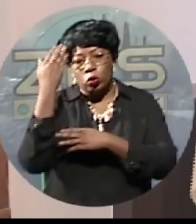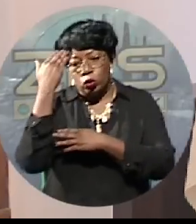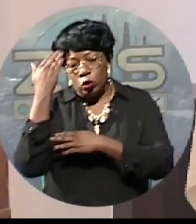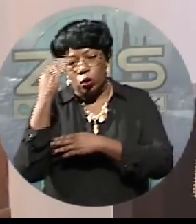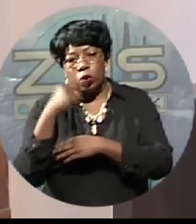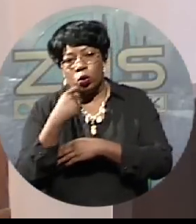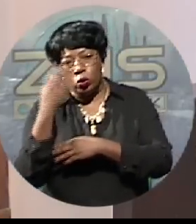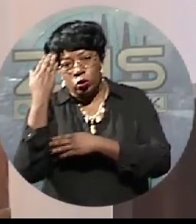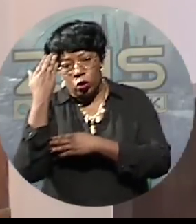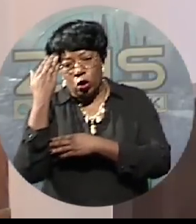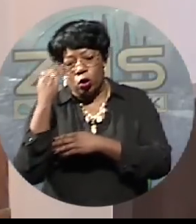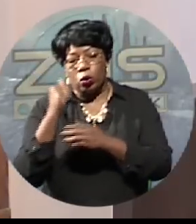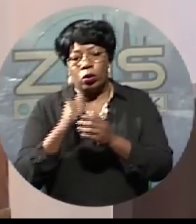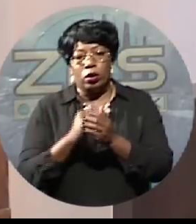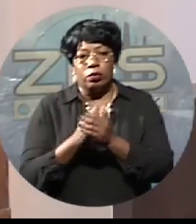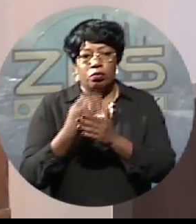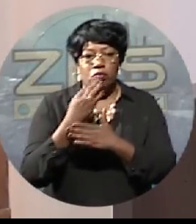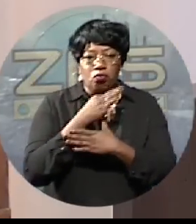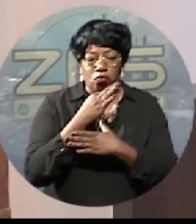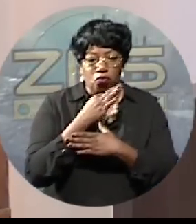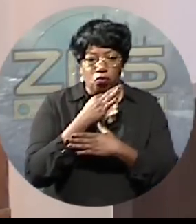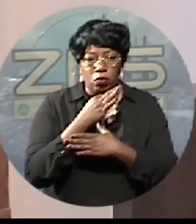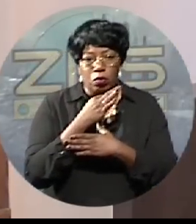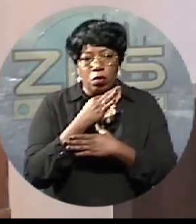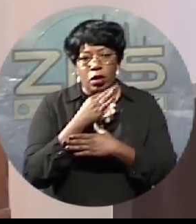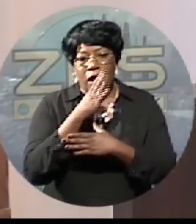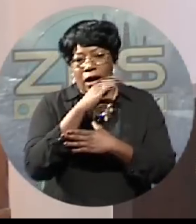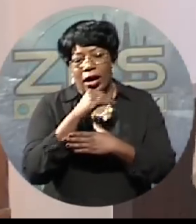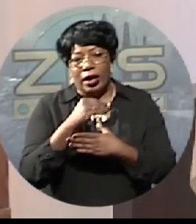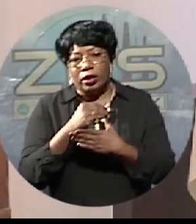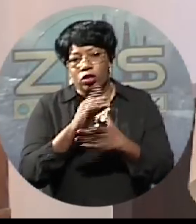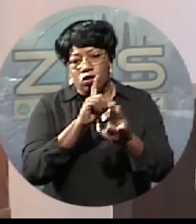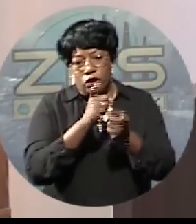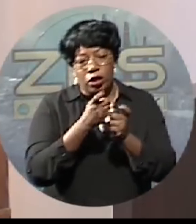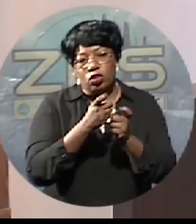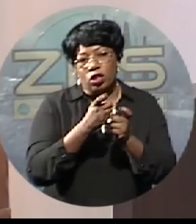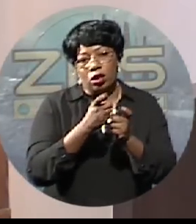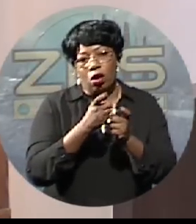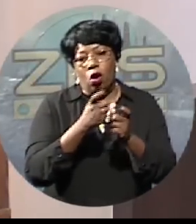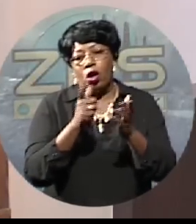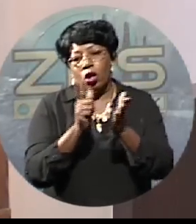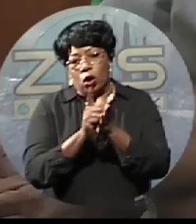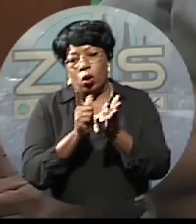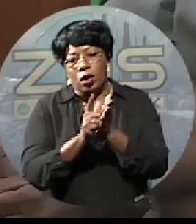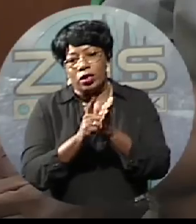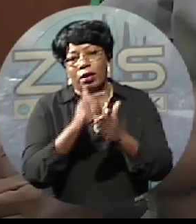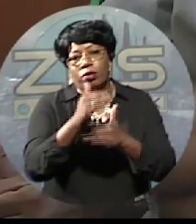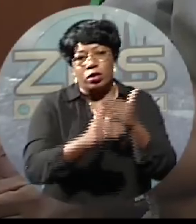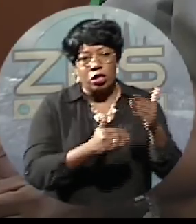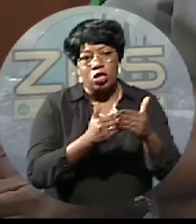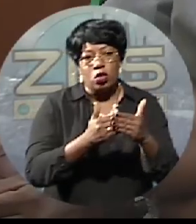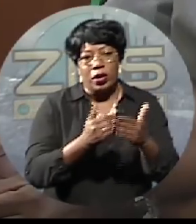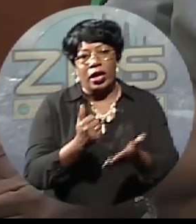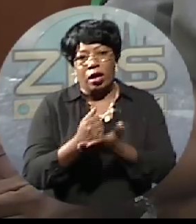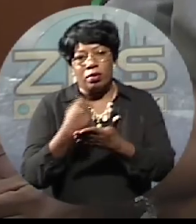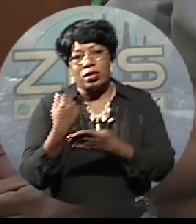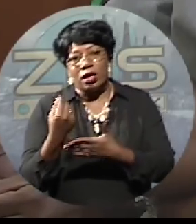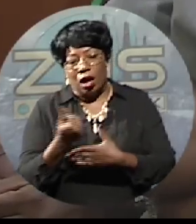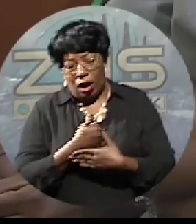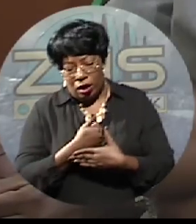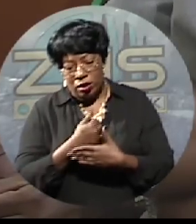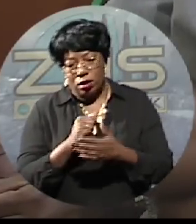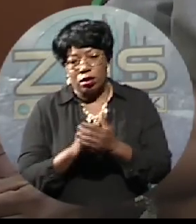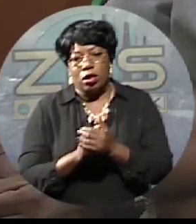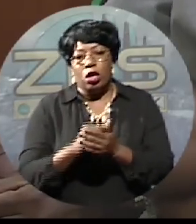inbreeding, corruption, and circumventing of laws and procedures when it suits us. We need an